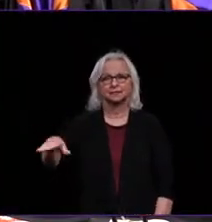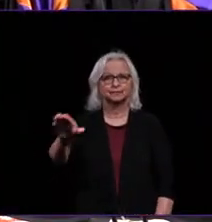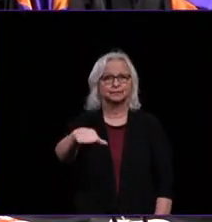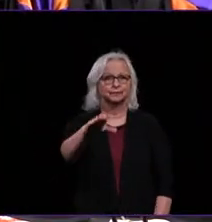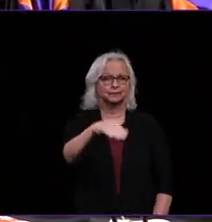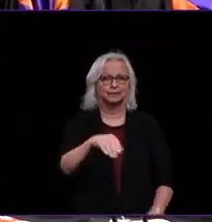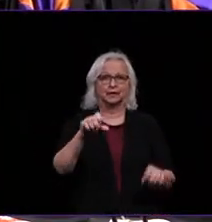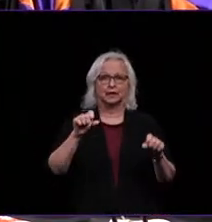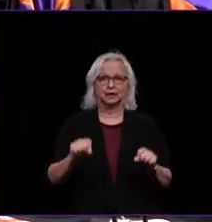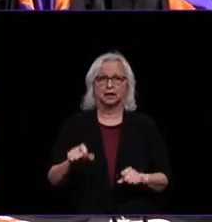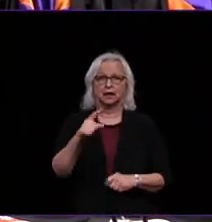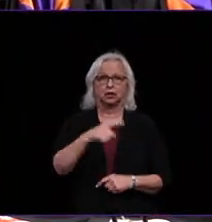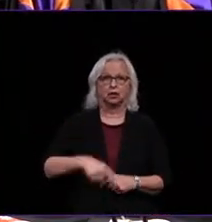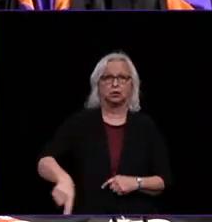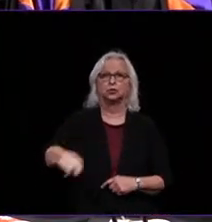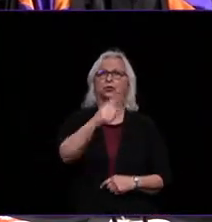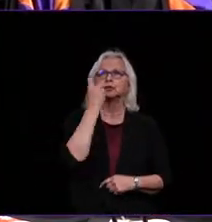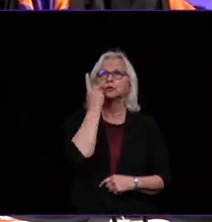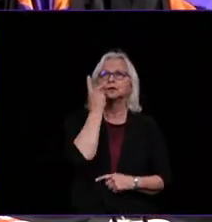Can you see